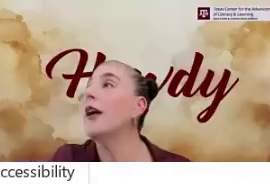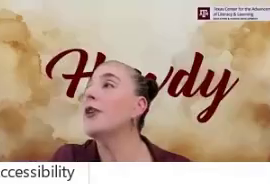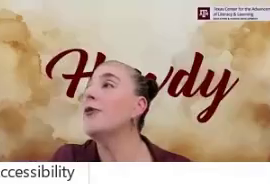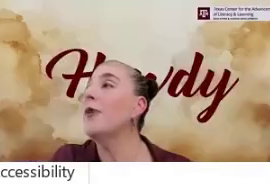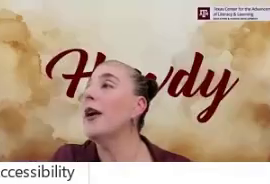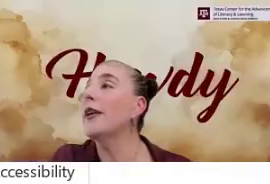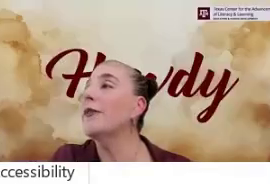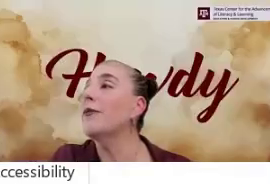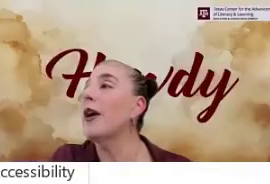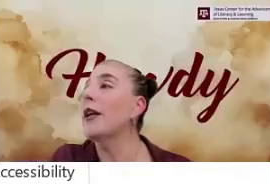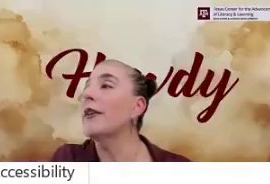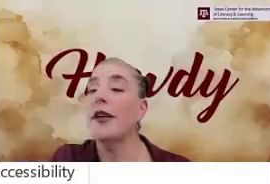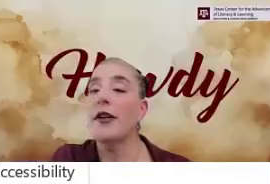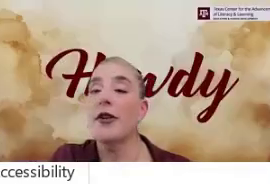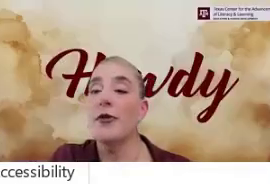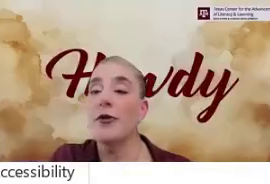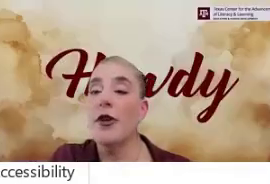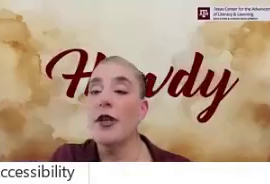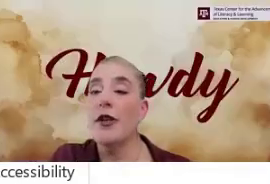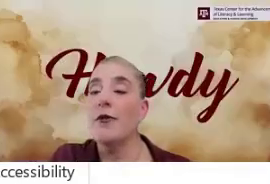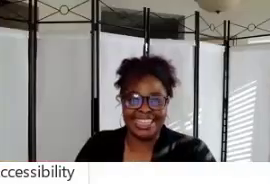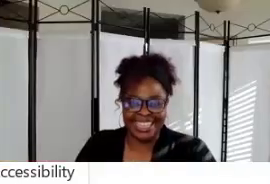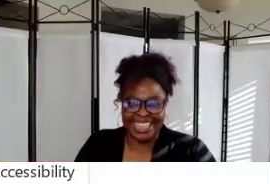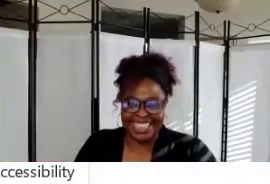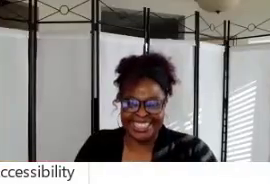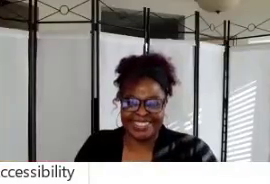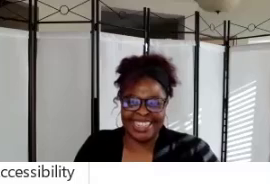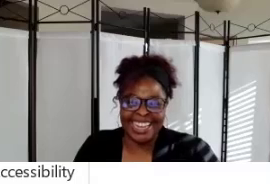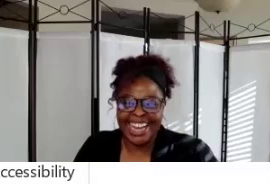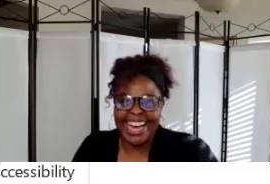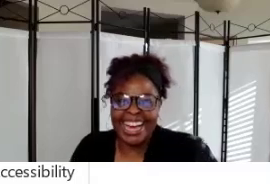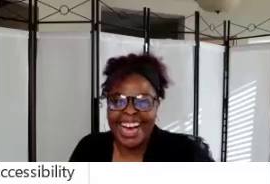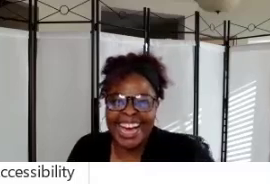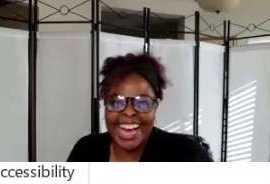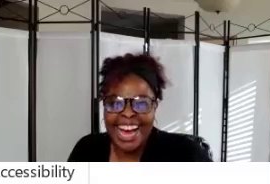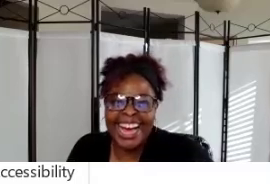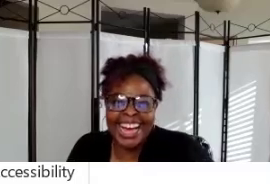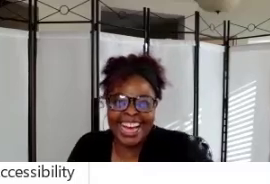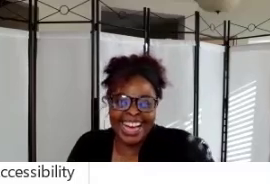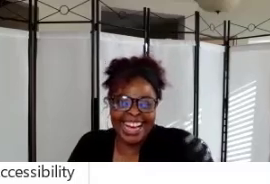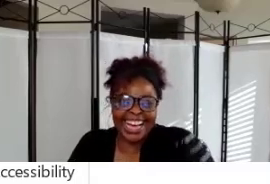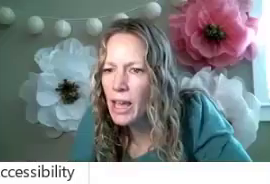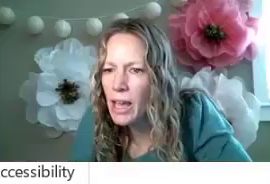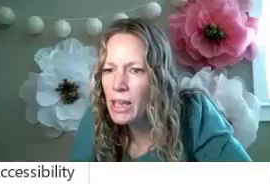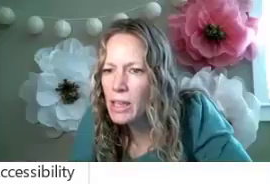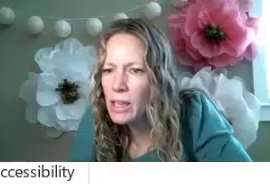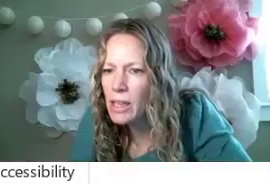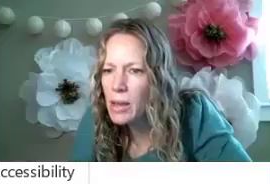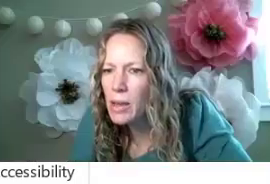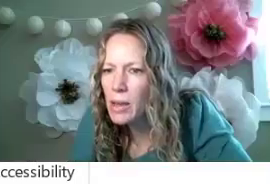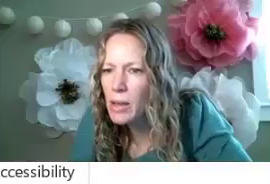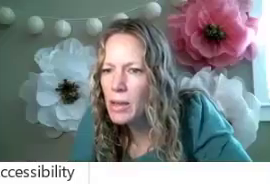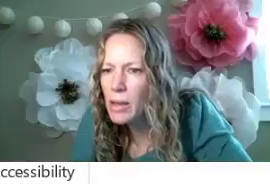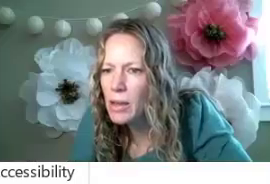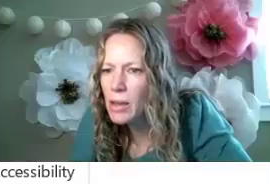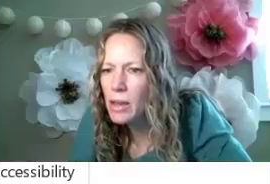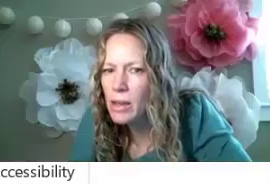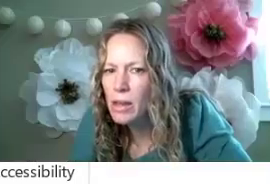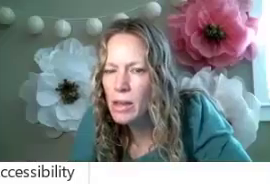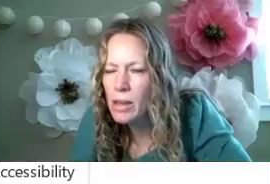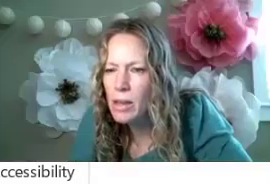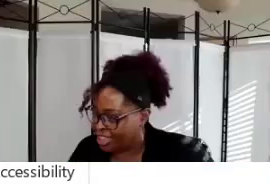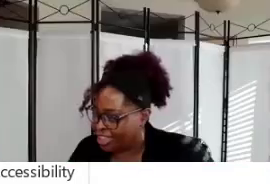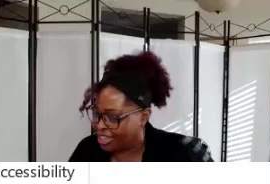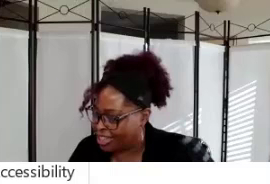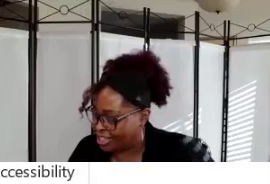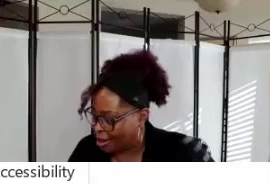And, Oh, is that you, Ryan? Ryan, is that you talking? oh yeah. See? Oh, I can't here it goes. Yeah. Maxine's like, But I I'm don't not know, I talking.